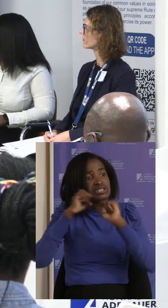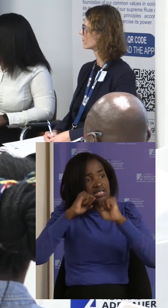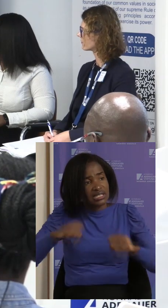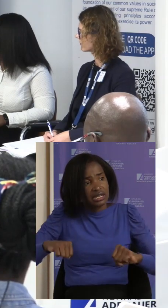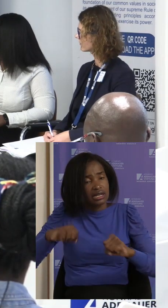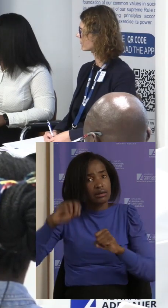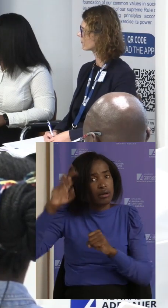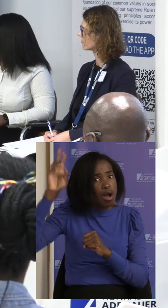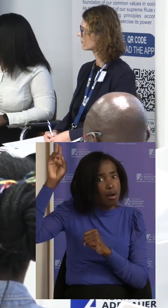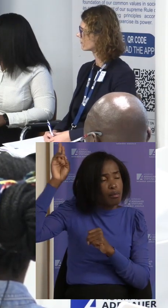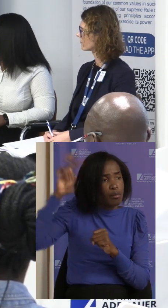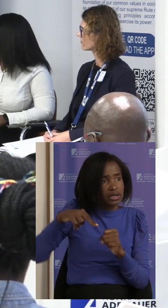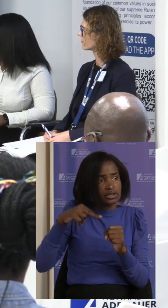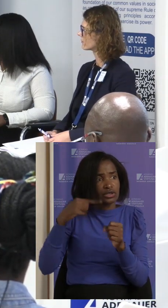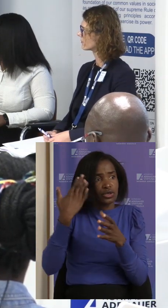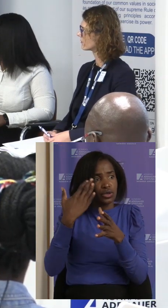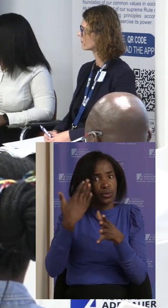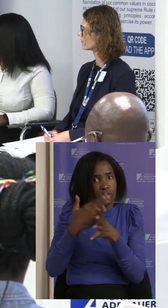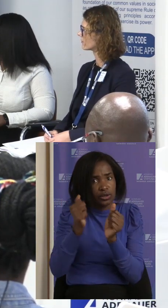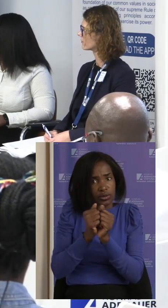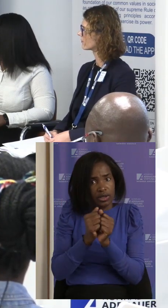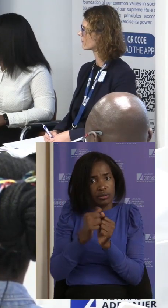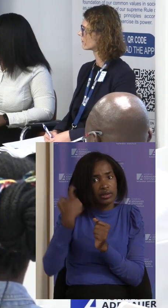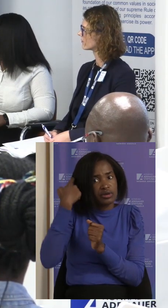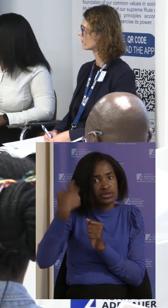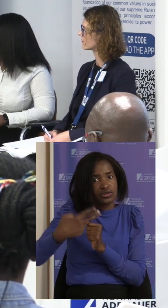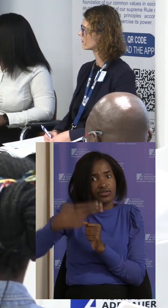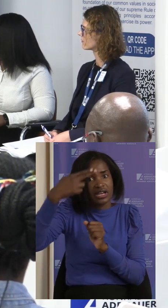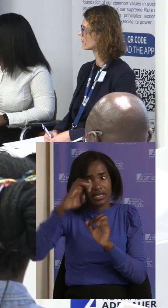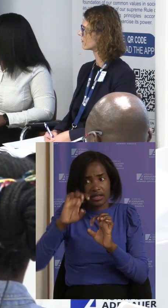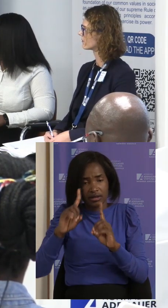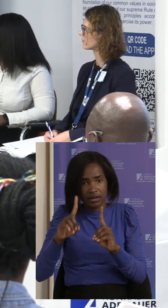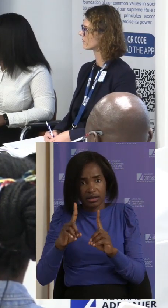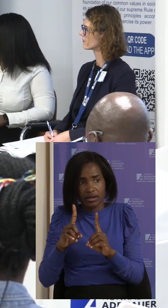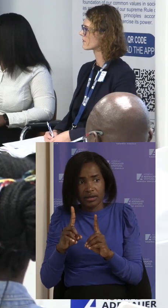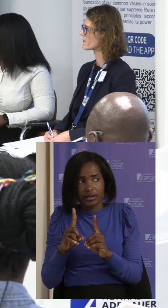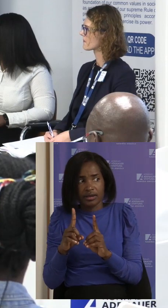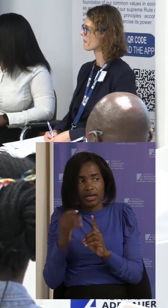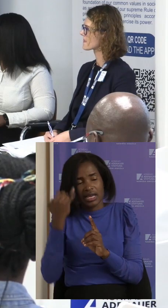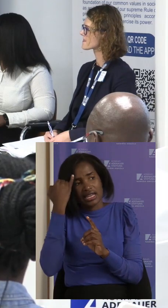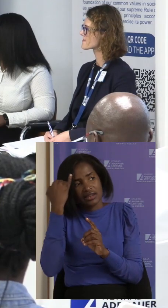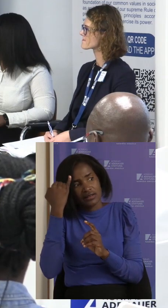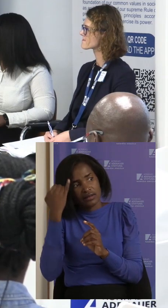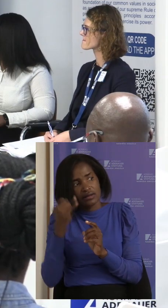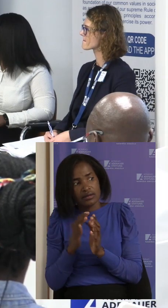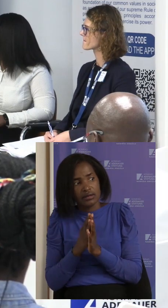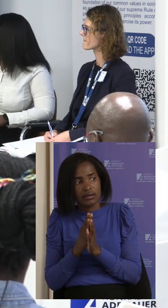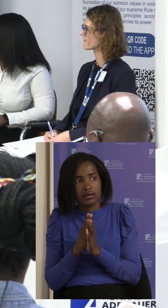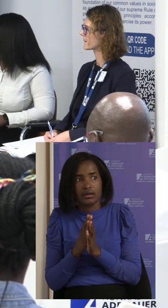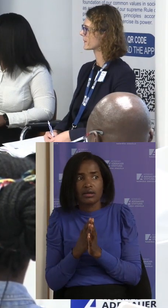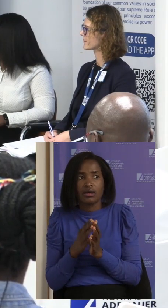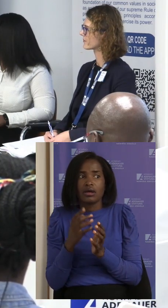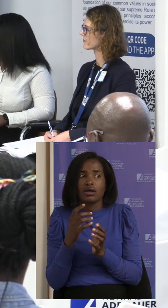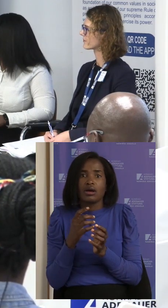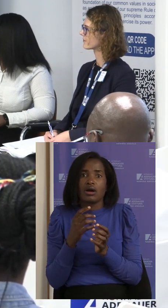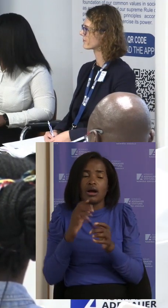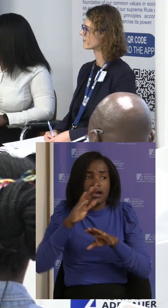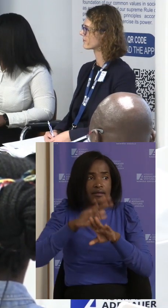Arts and Culture, together with the Ministry of Higher Education, Innovation, Technology and Innovation, was